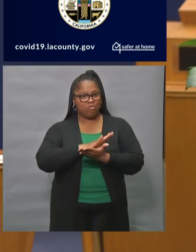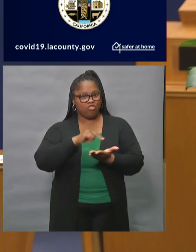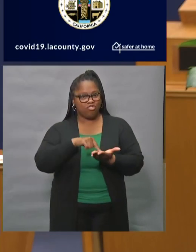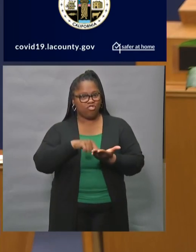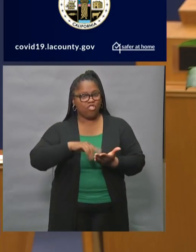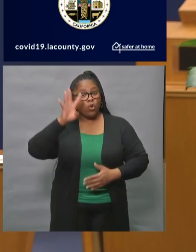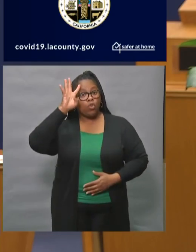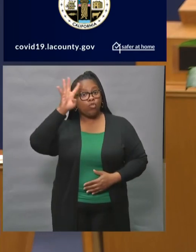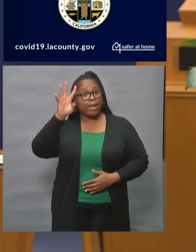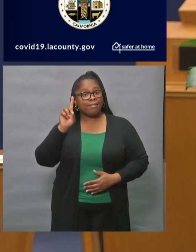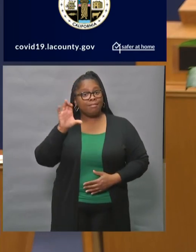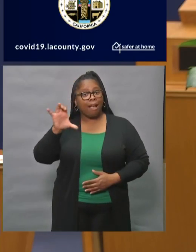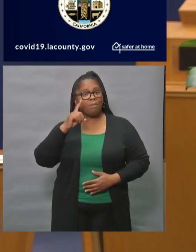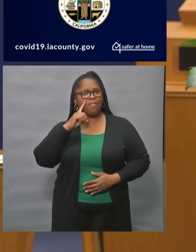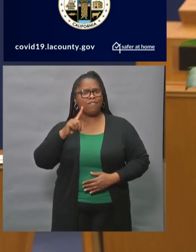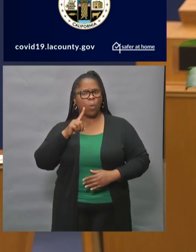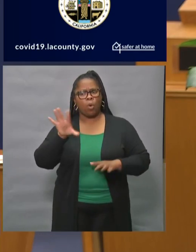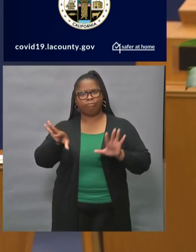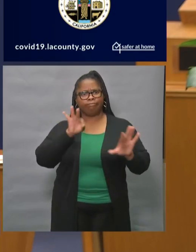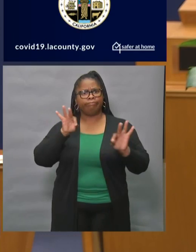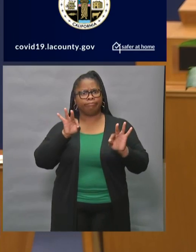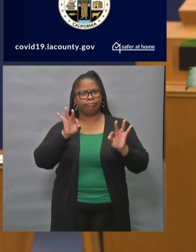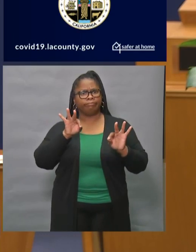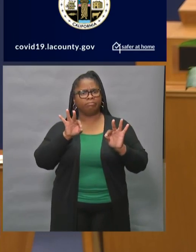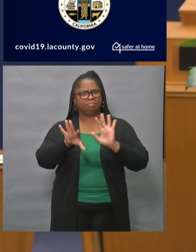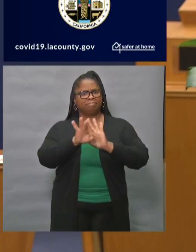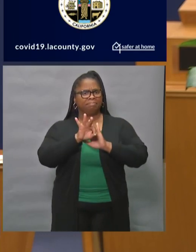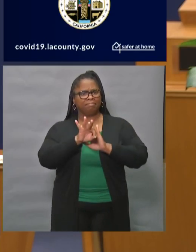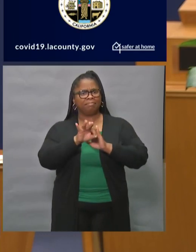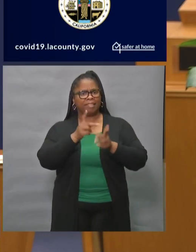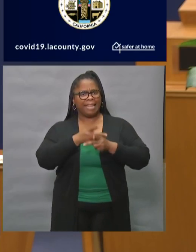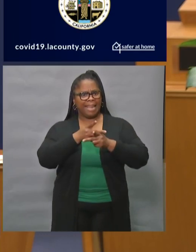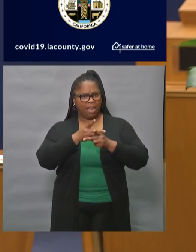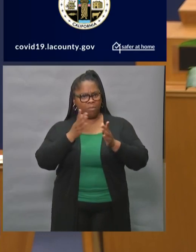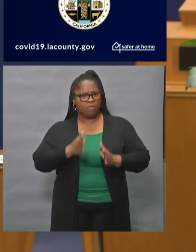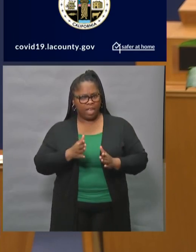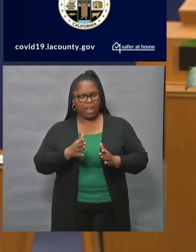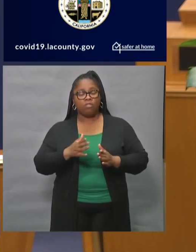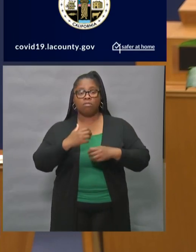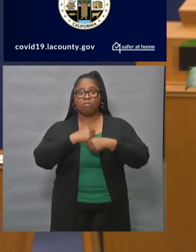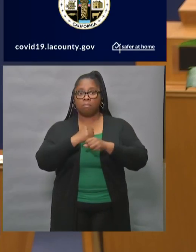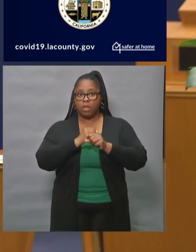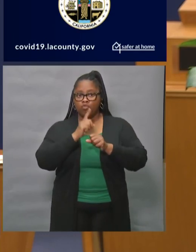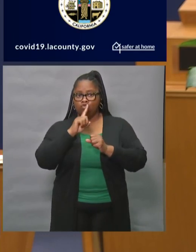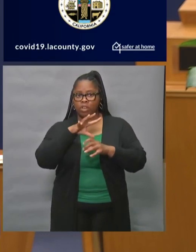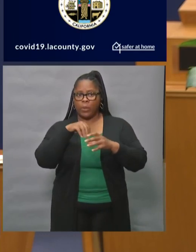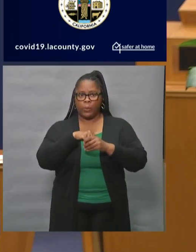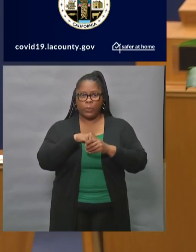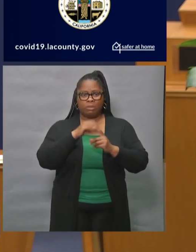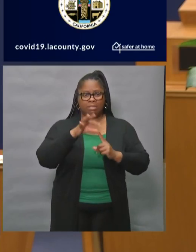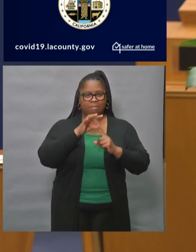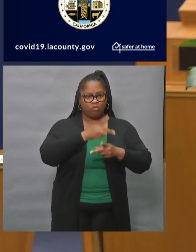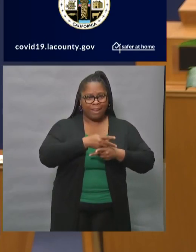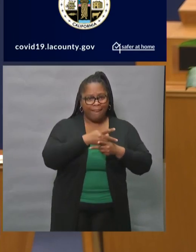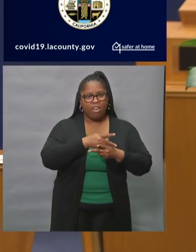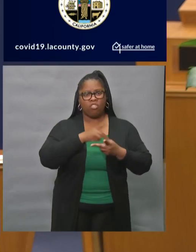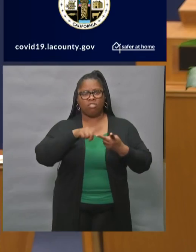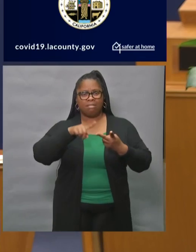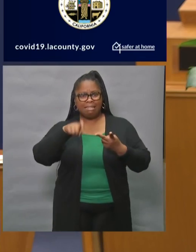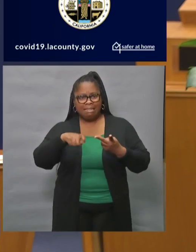document for your designated caretakers that list your pet's daily care instructions, special needs, vaccination records,